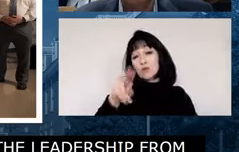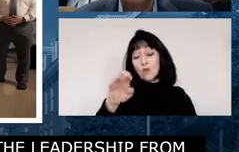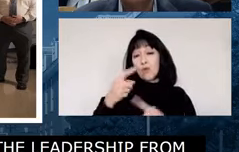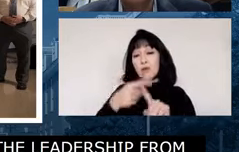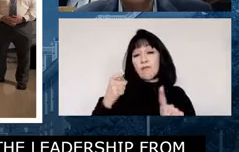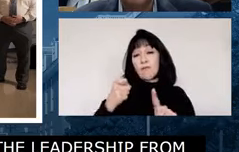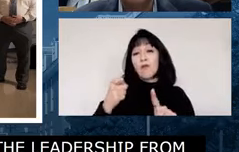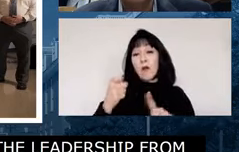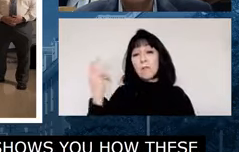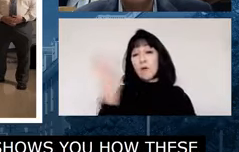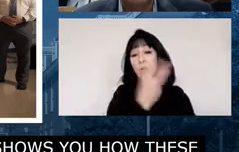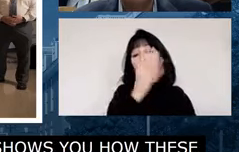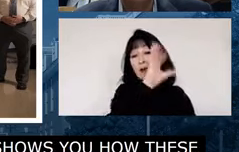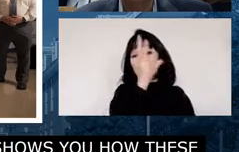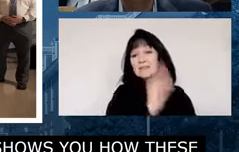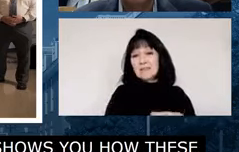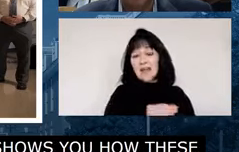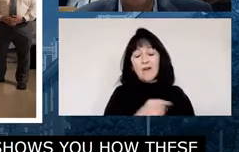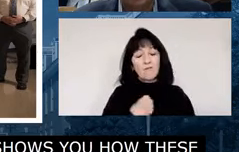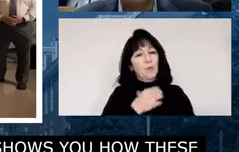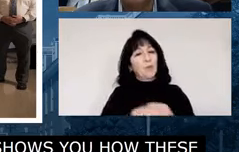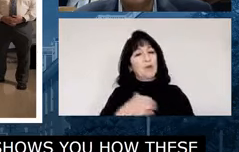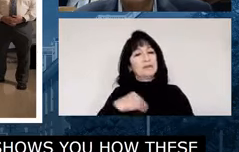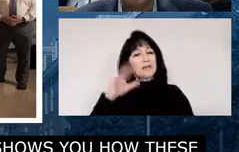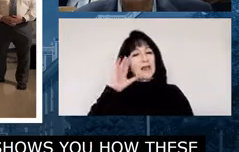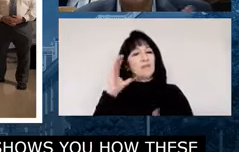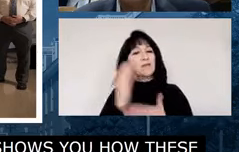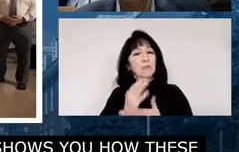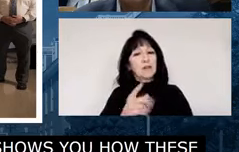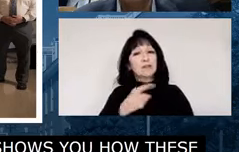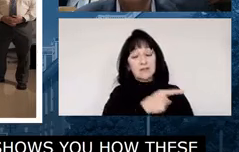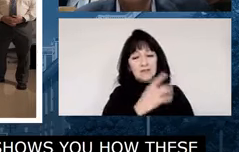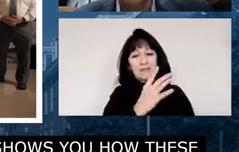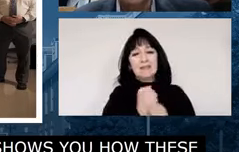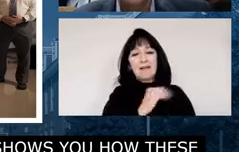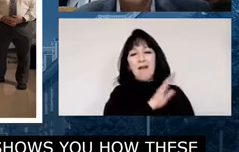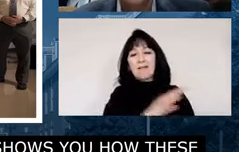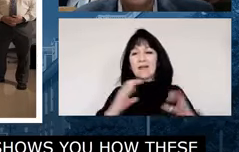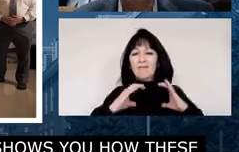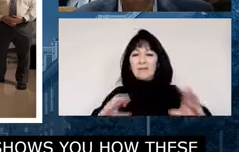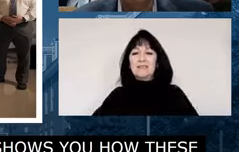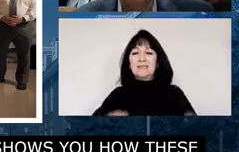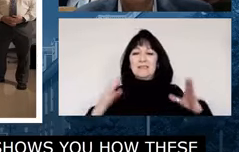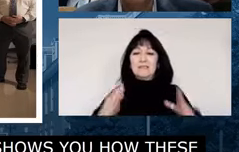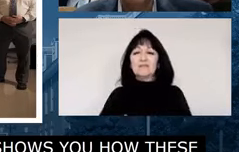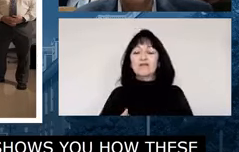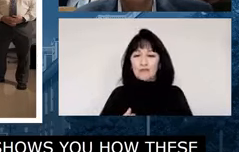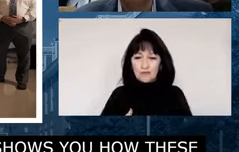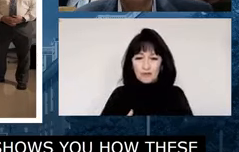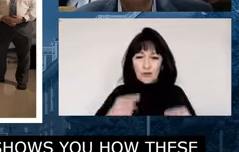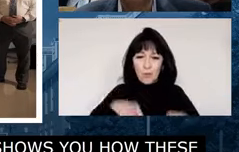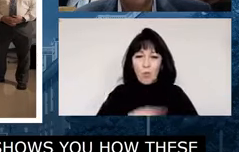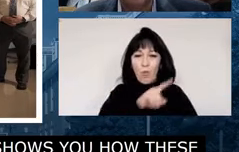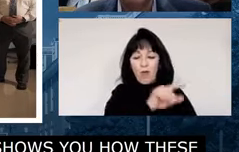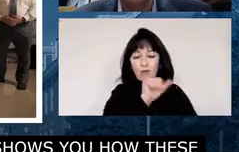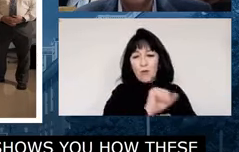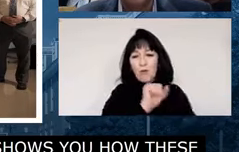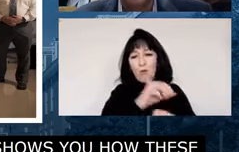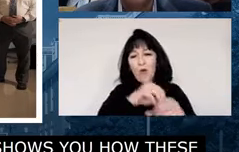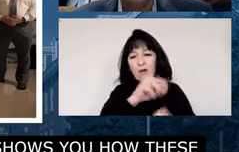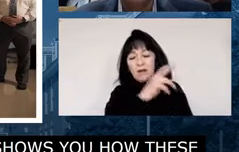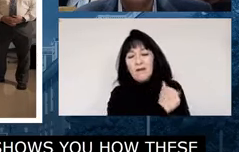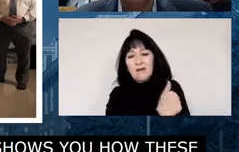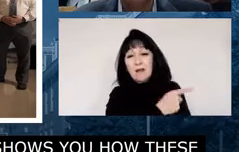Africa received his United States citizenship last week as well while he was on orders in the hospital. He's been a member of the Delaware National Guard for 3